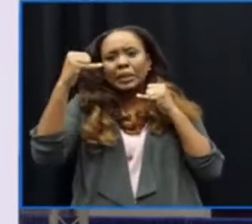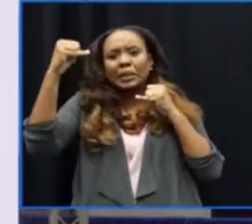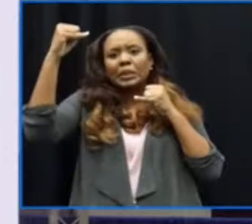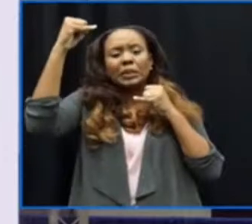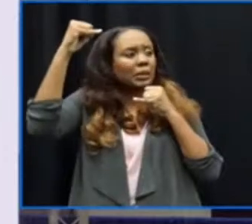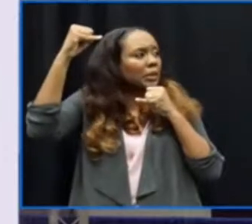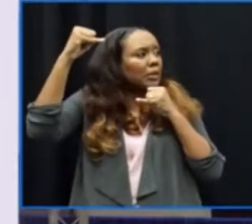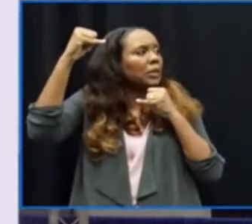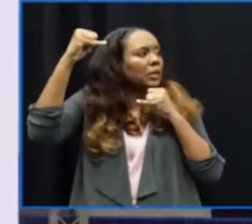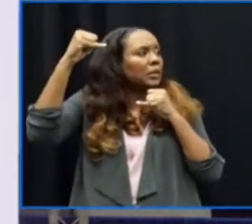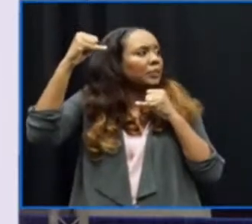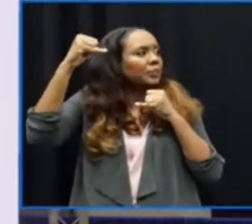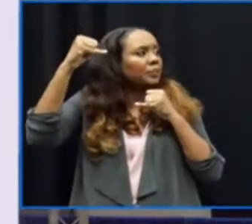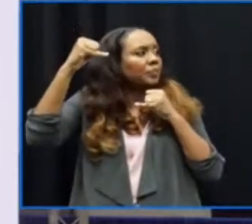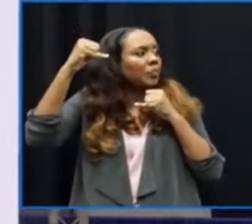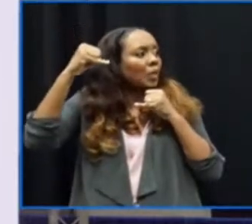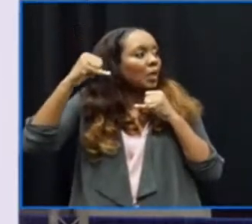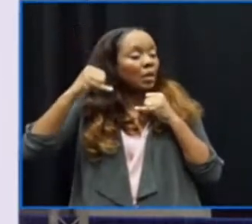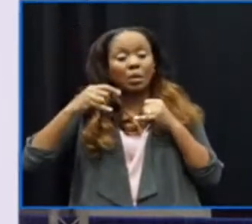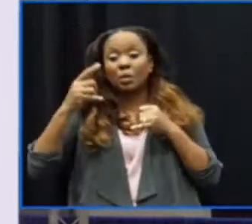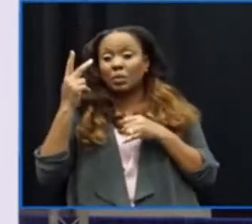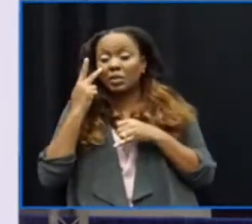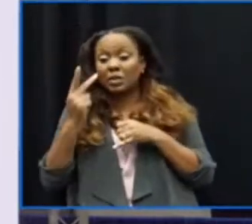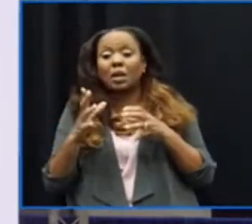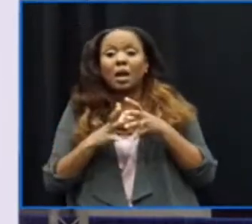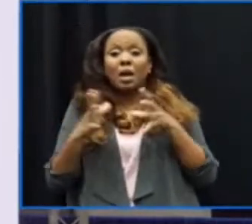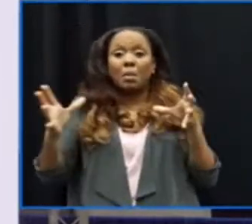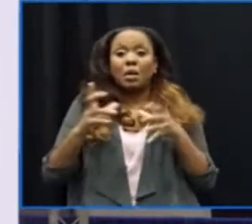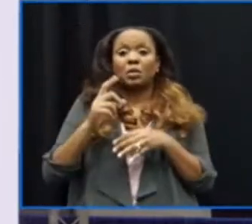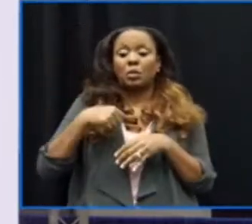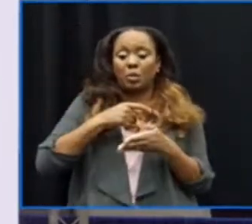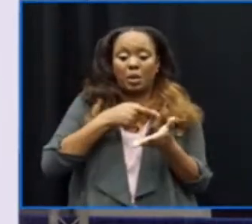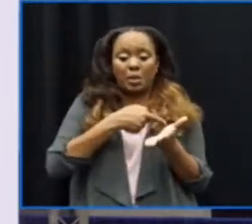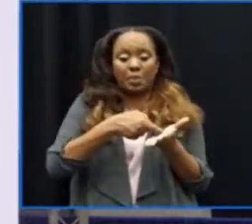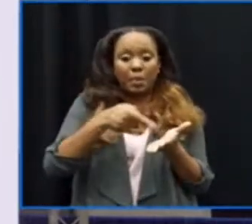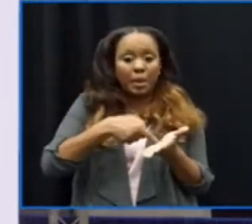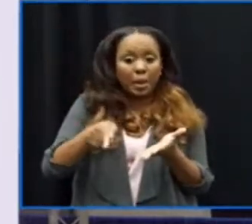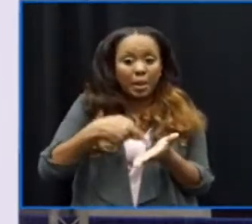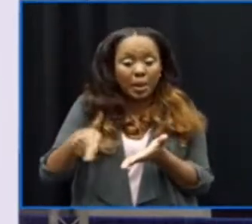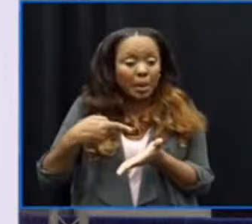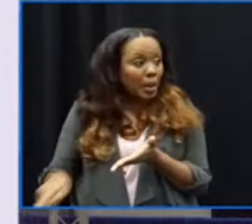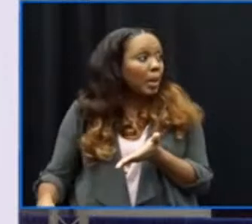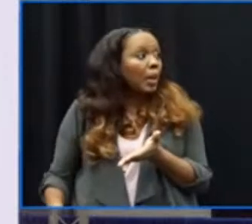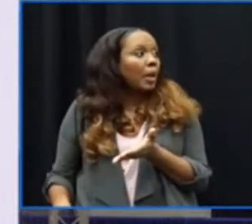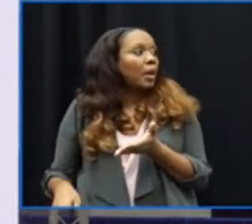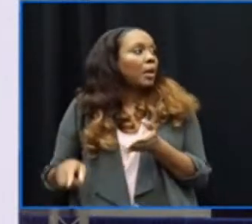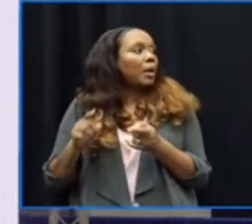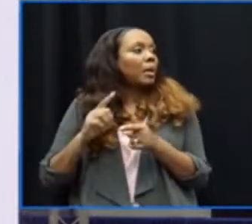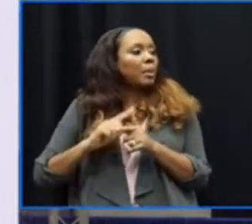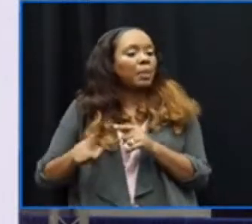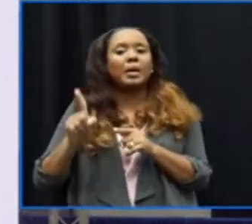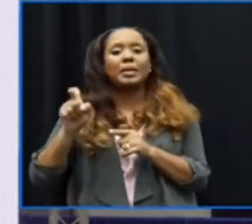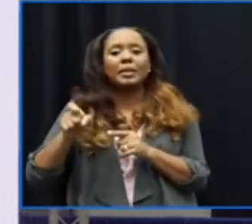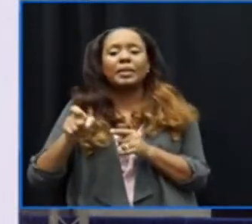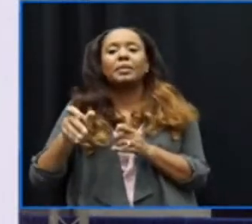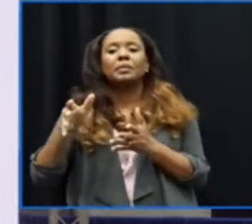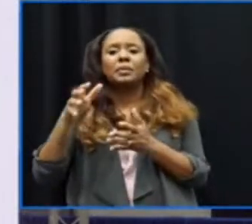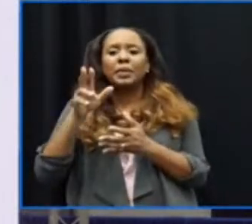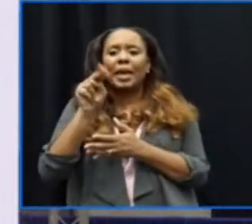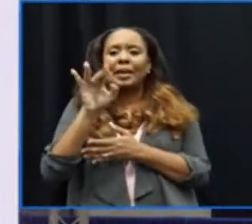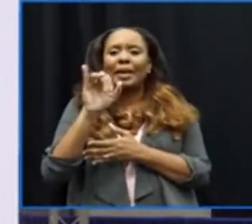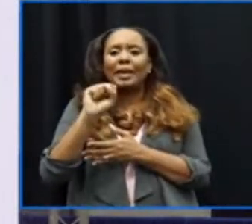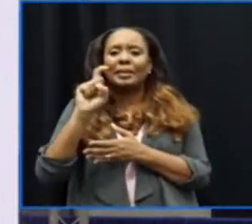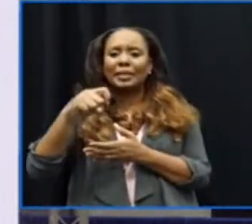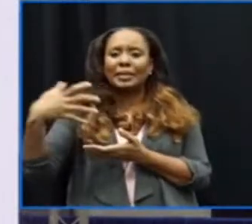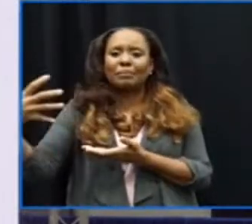year. What we see from 2020 and in 2021 is that investment income,